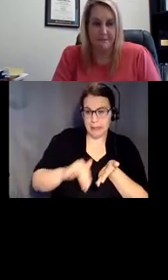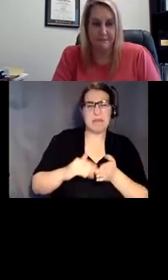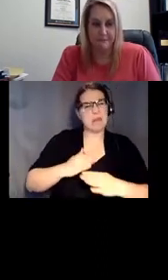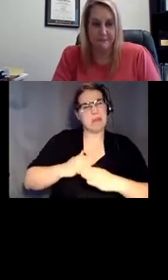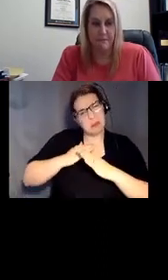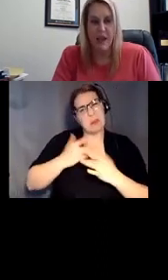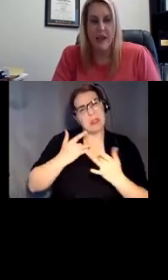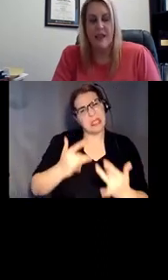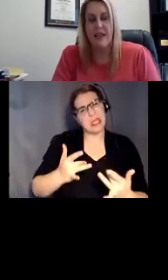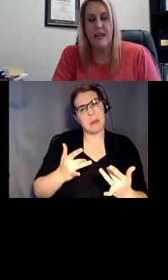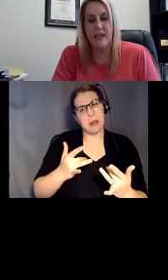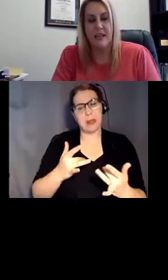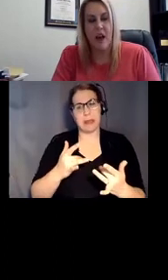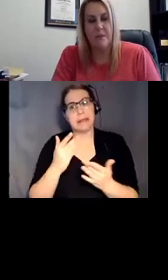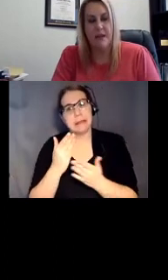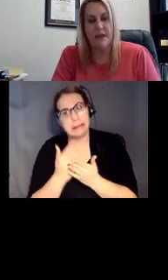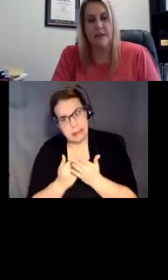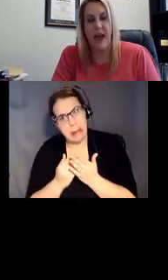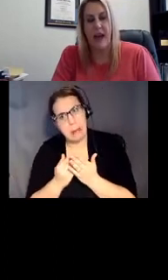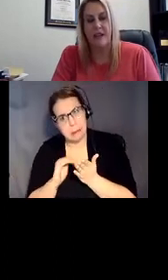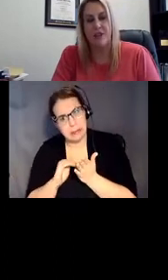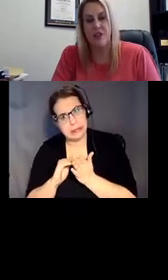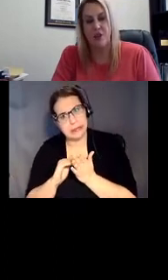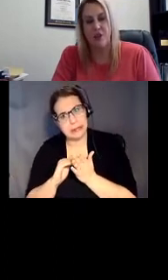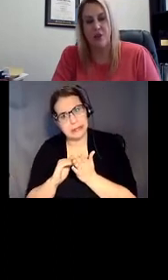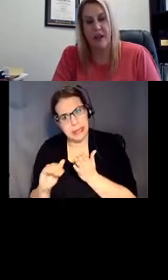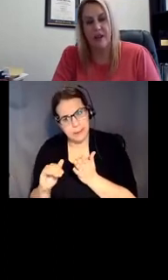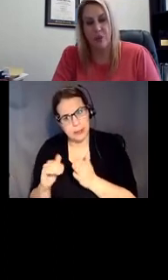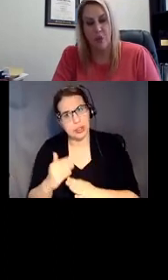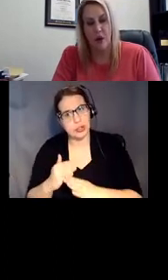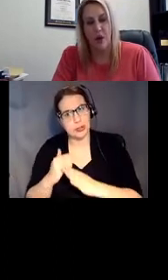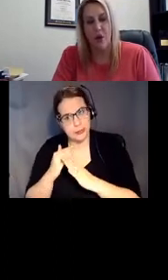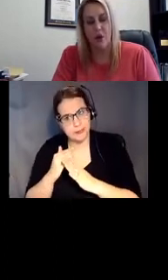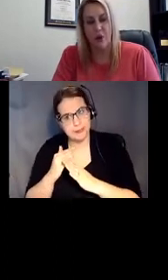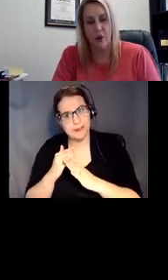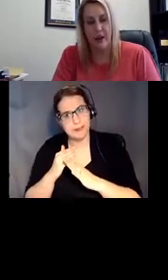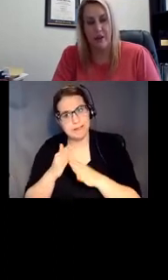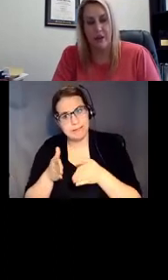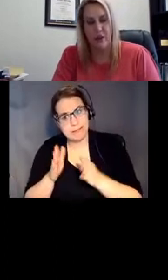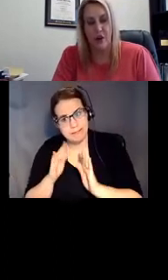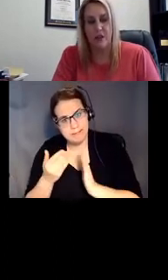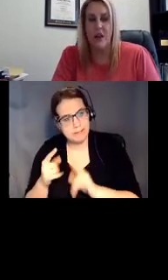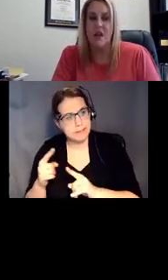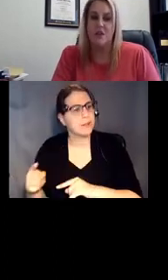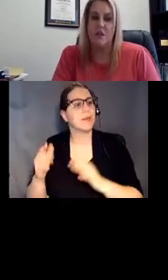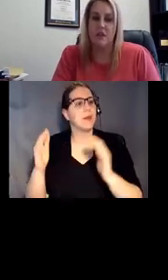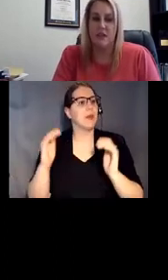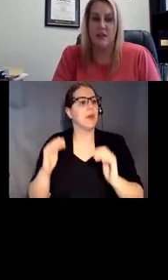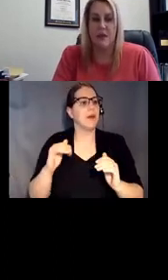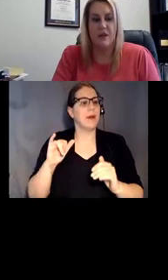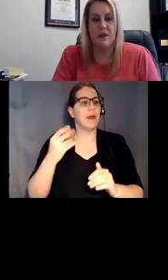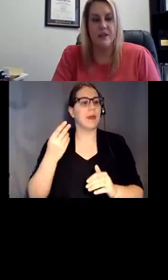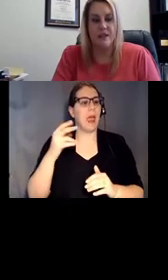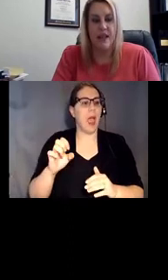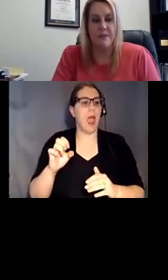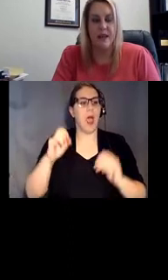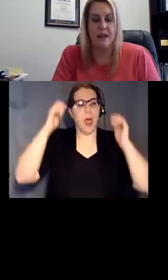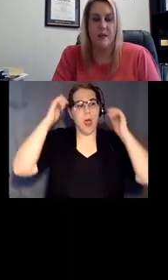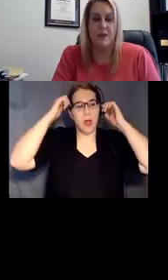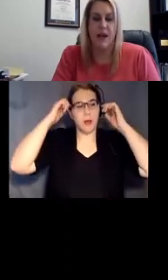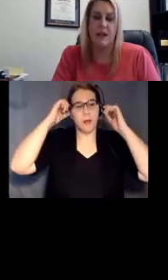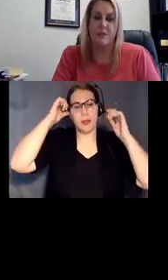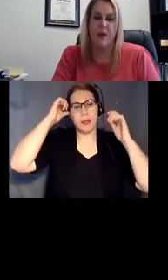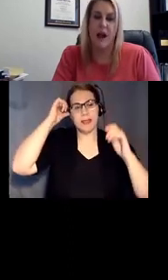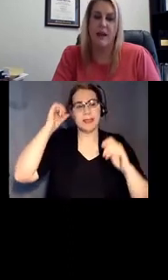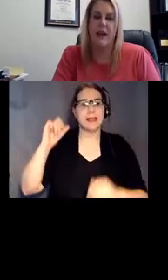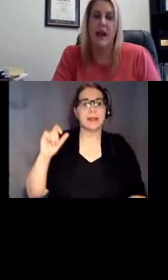that. The income is taxed to the grantor or the creator of the trust. So this is going to be under the same